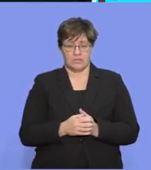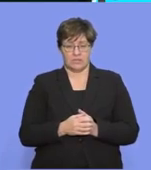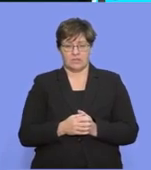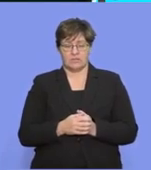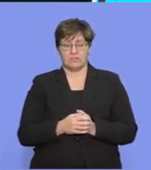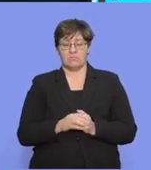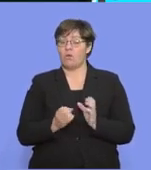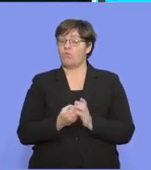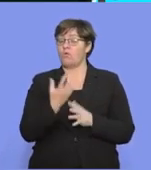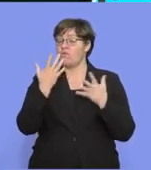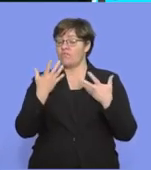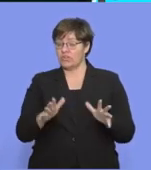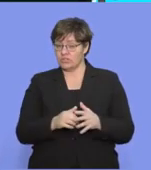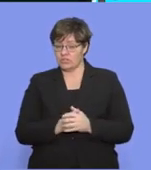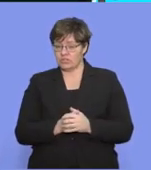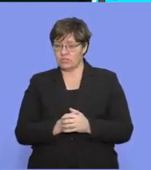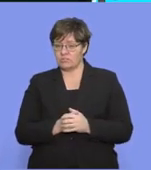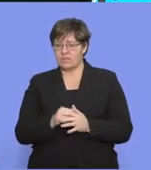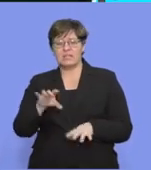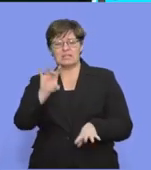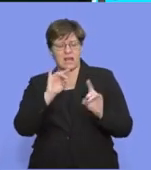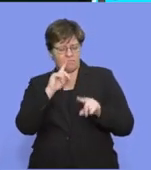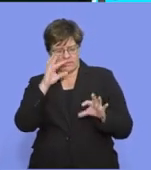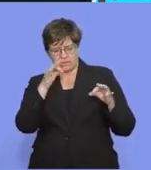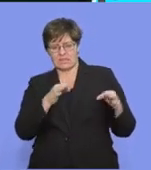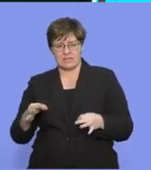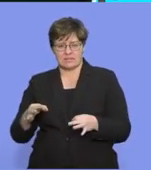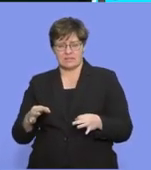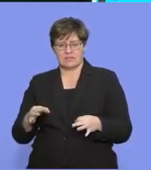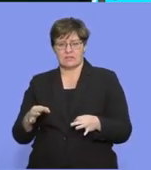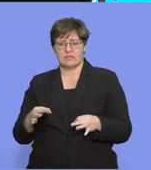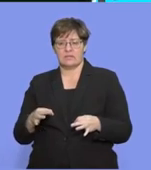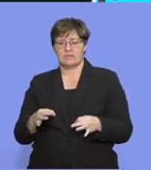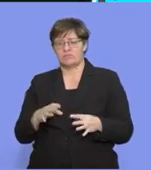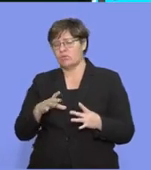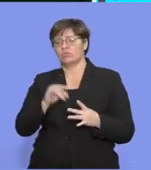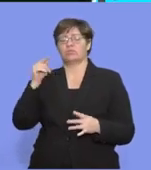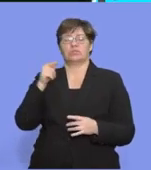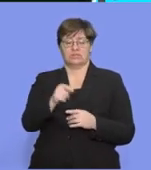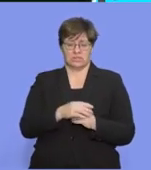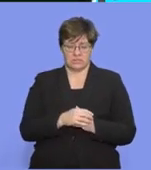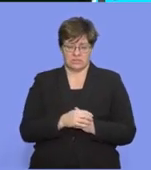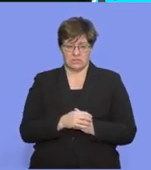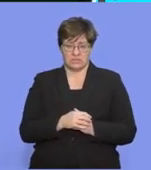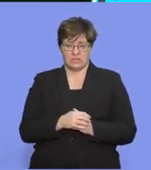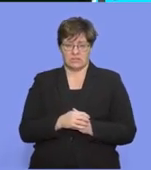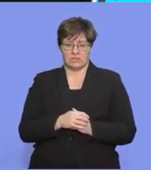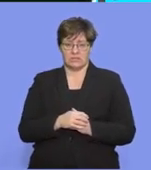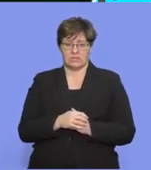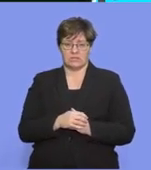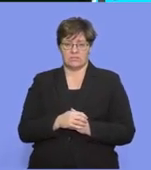once it had grown, then it would select or decide to choose that characteristic, and it would